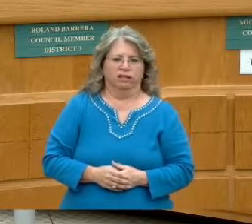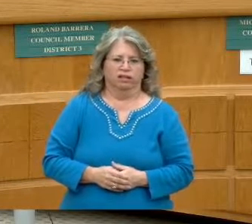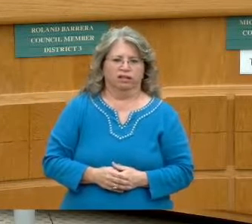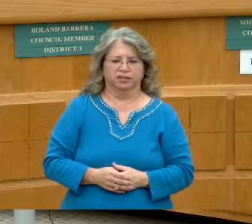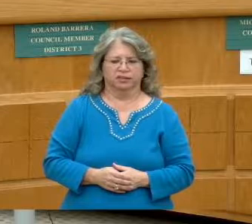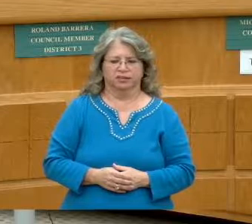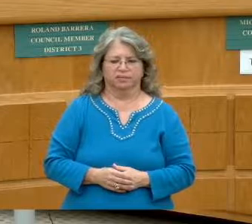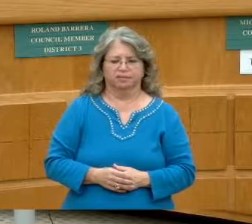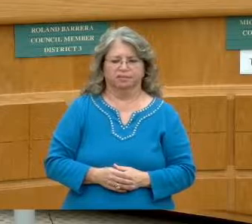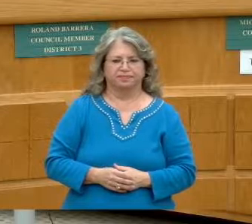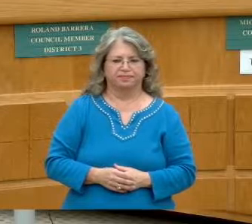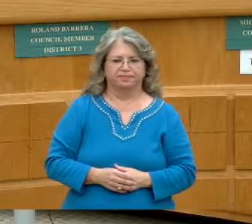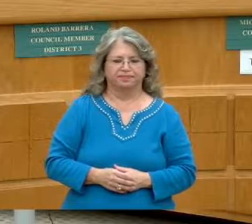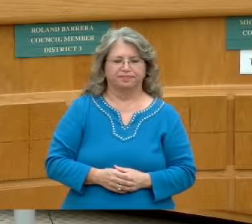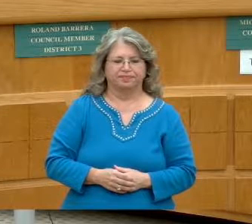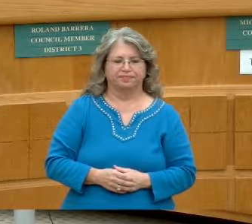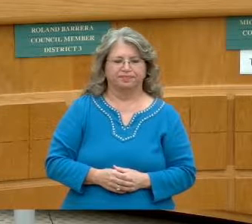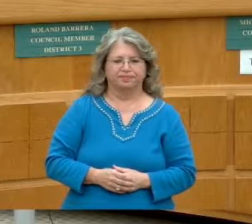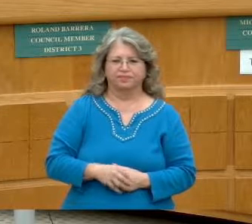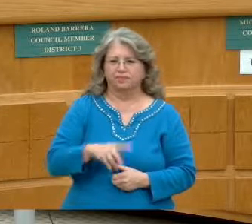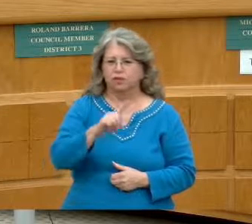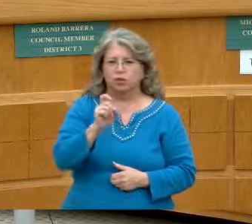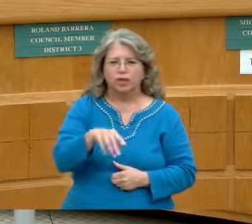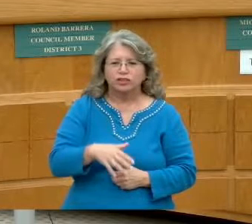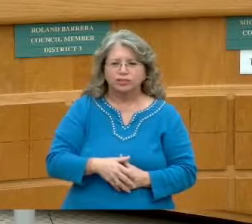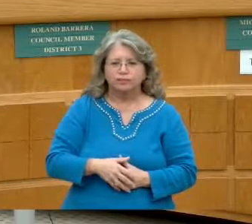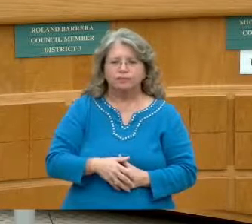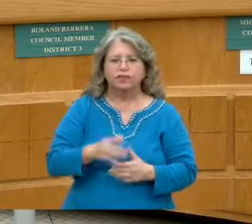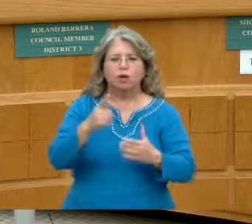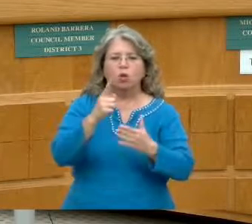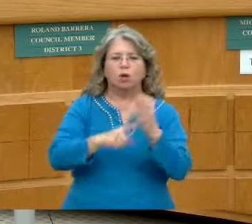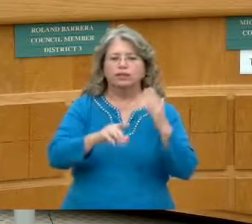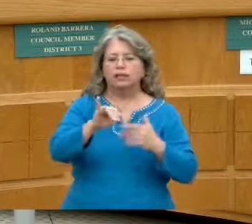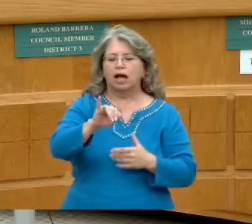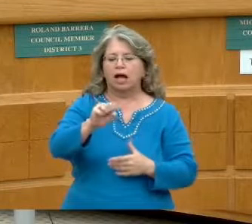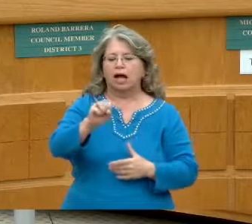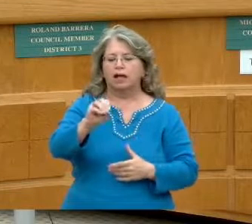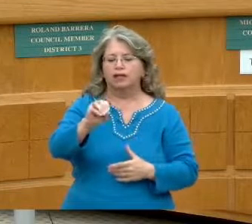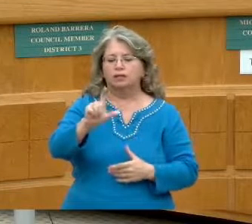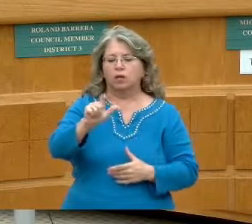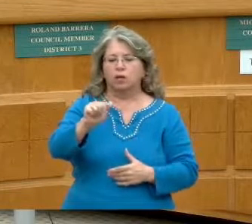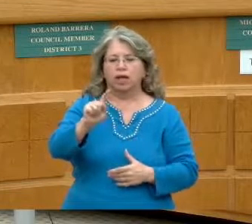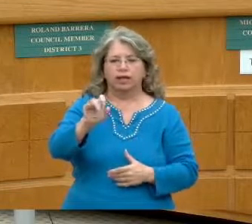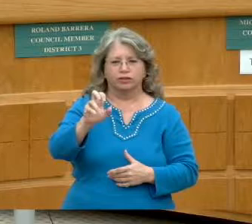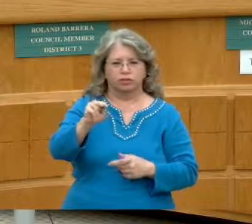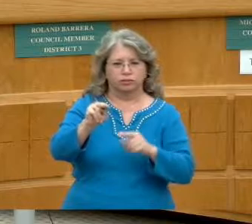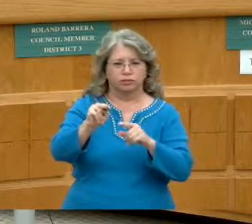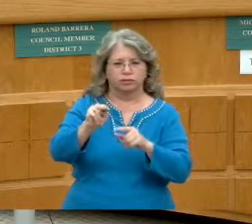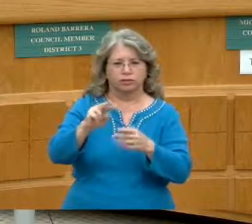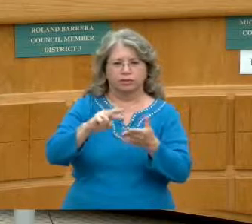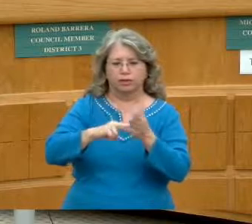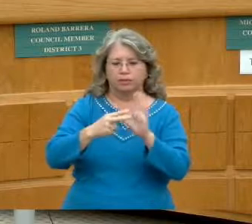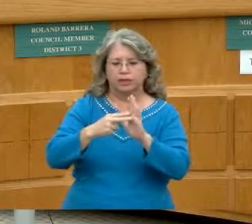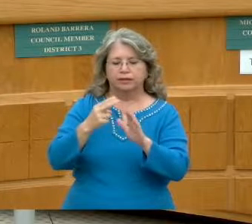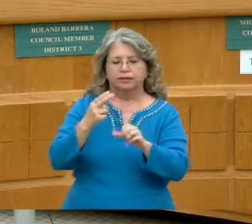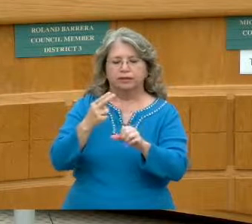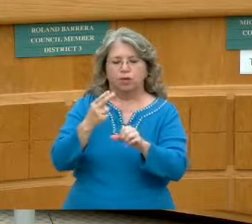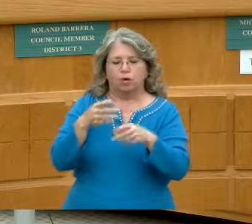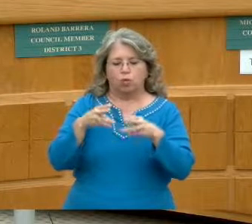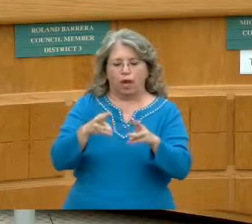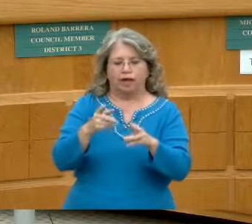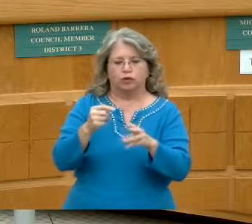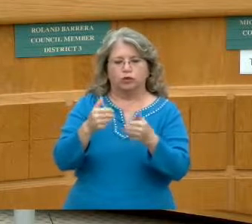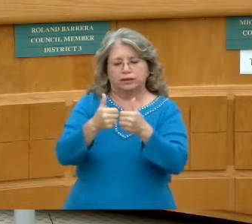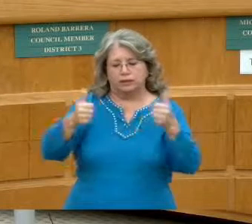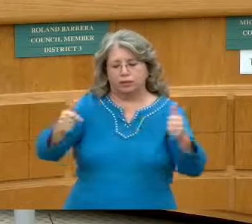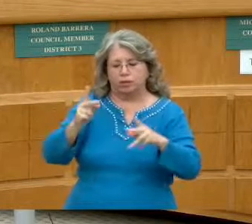COVID-19 lejos de otros. Question, what is isolation? Isolation is used to separate those who are sick